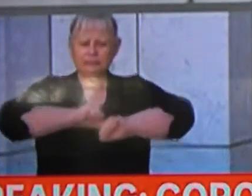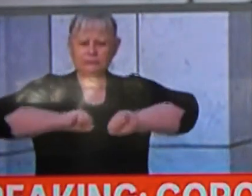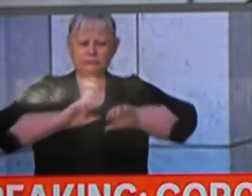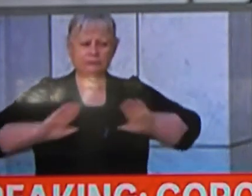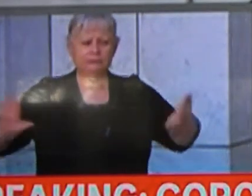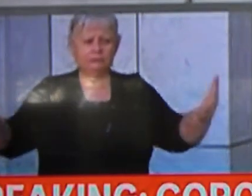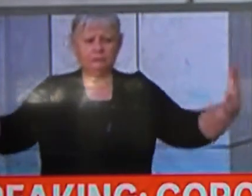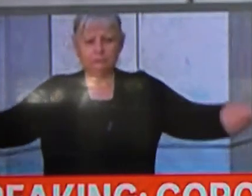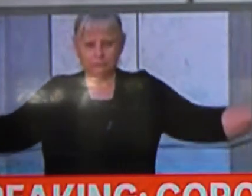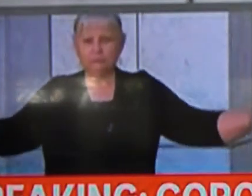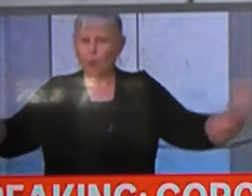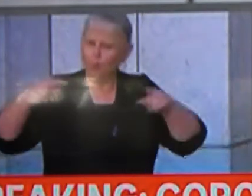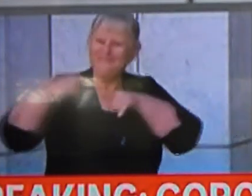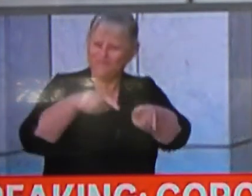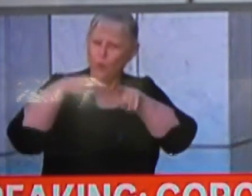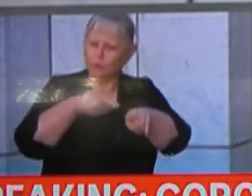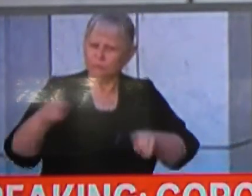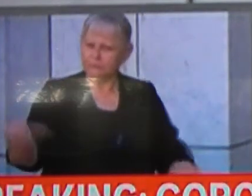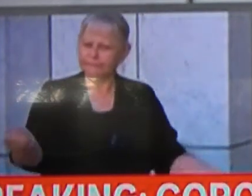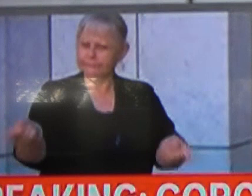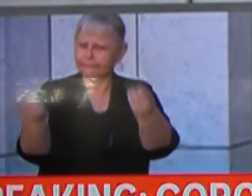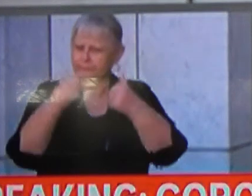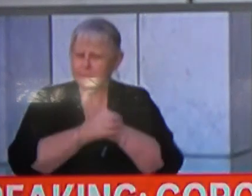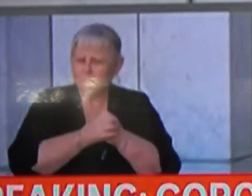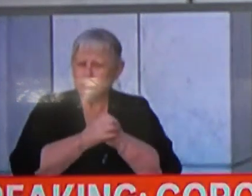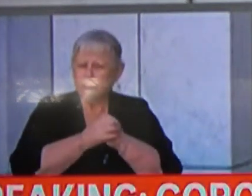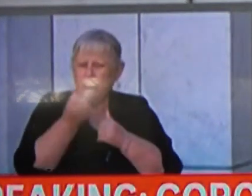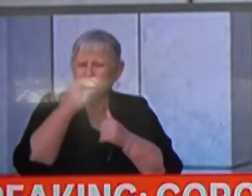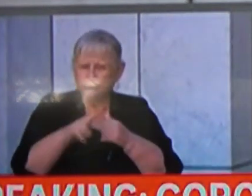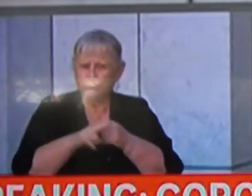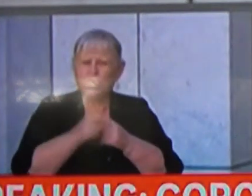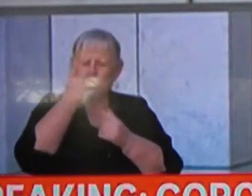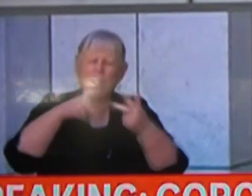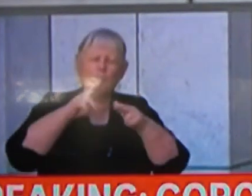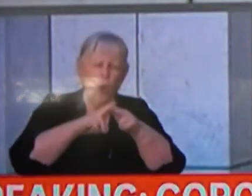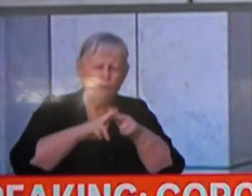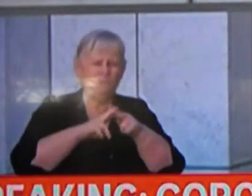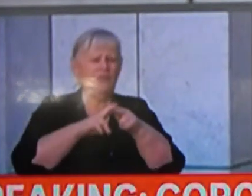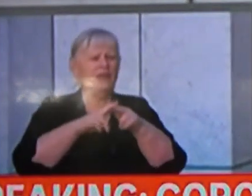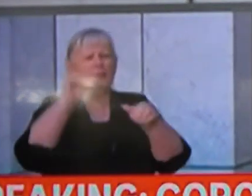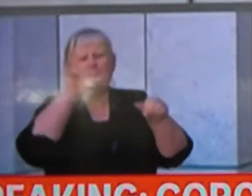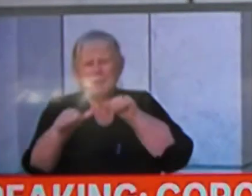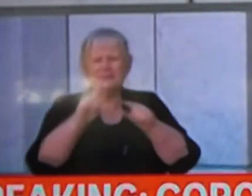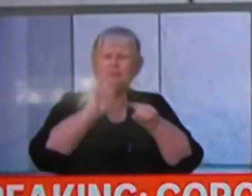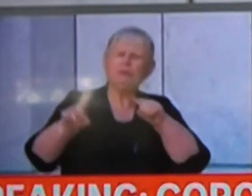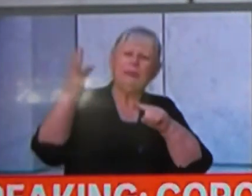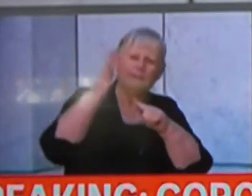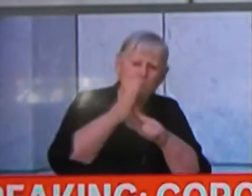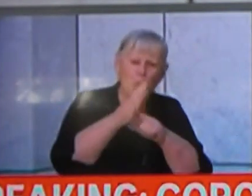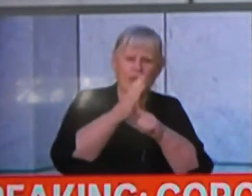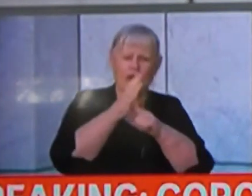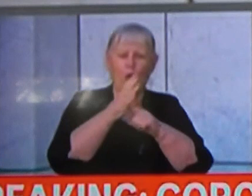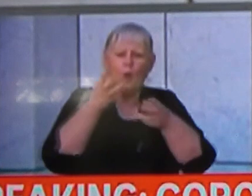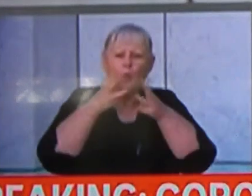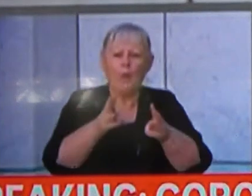physical distance from one another. This is one of our most, if not our most important